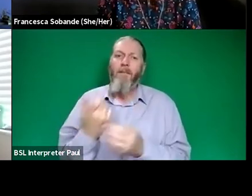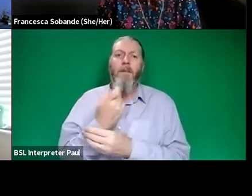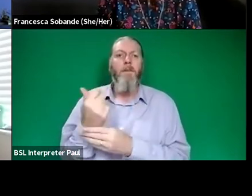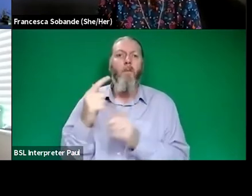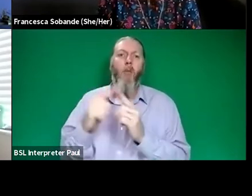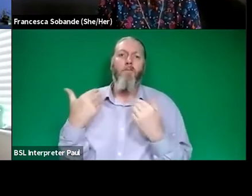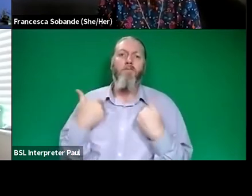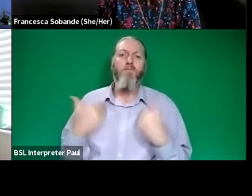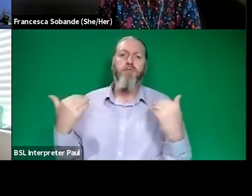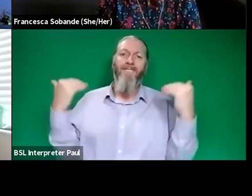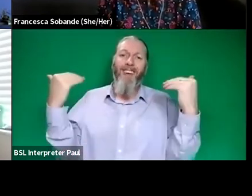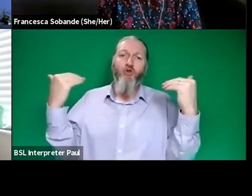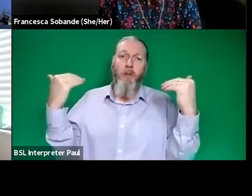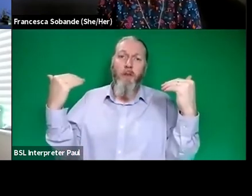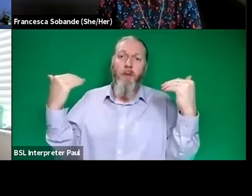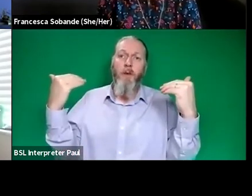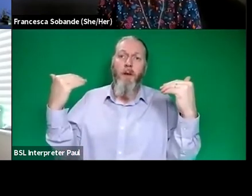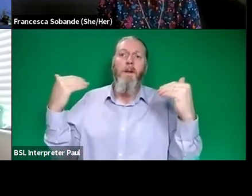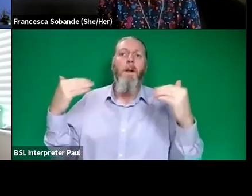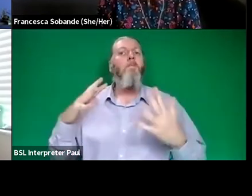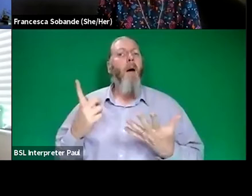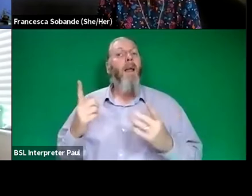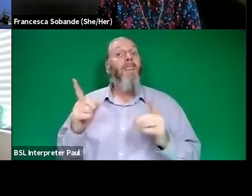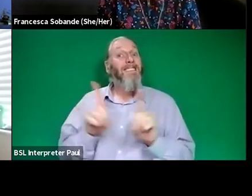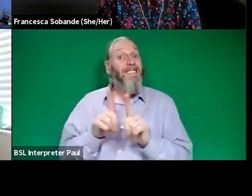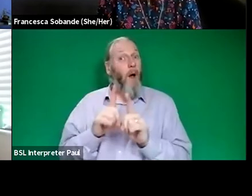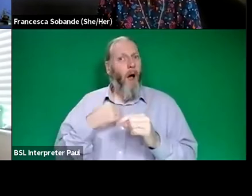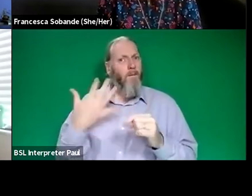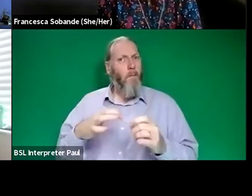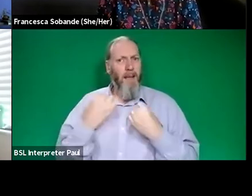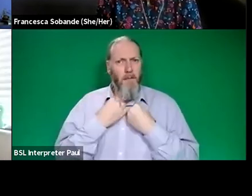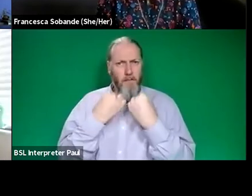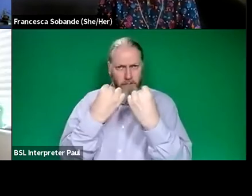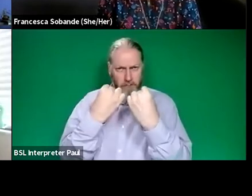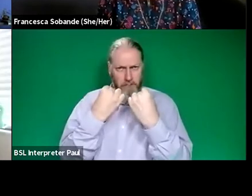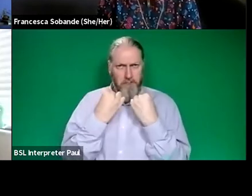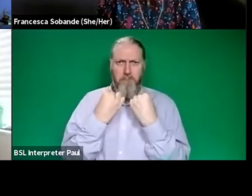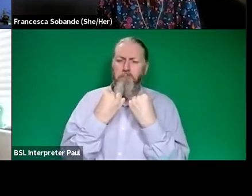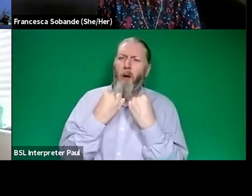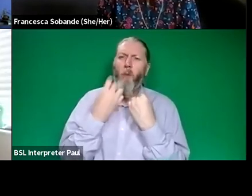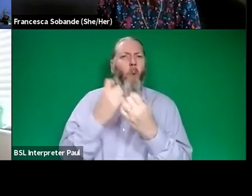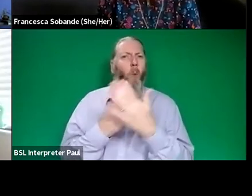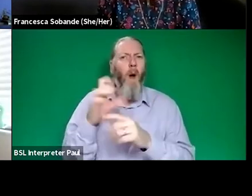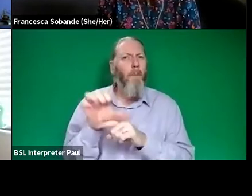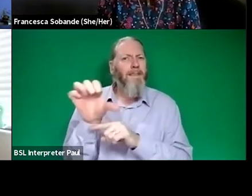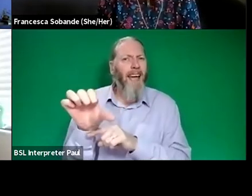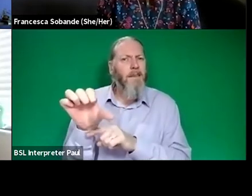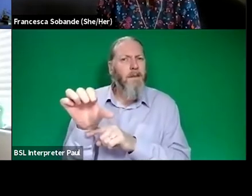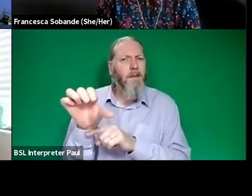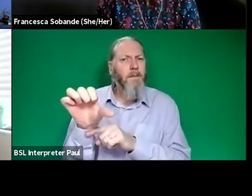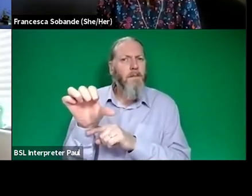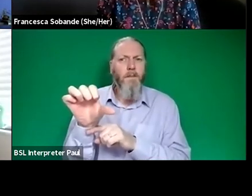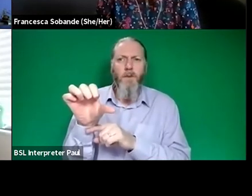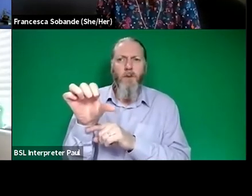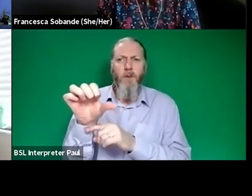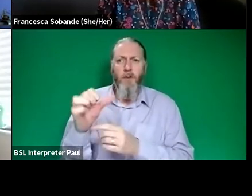that, I've been questioning myself, what happens next? What, you know, the acknowledgement of